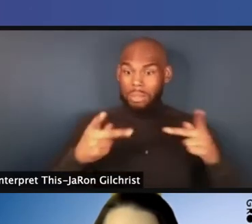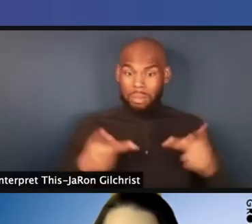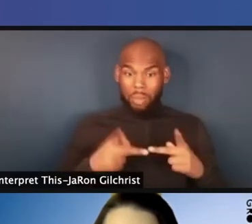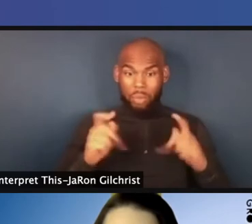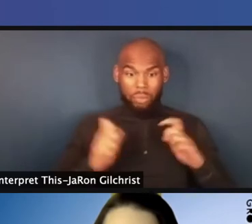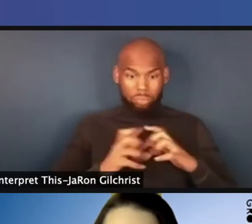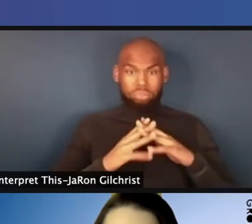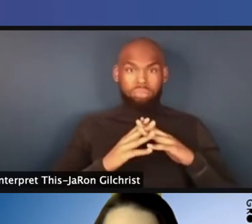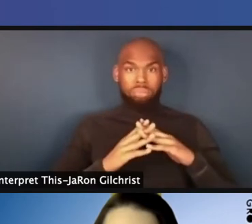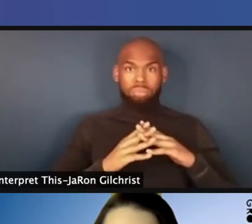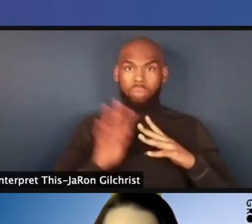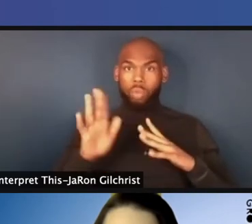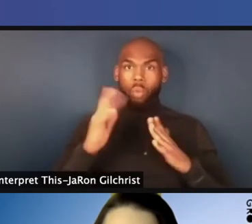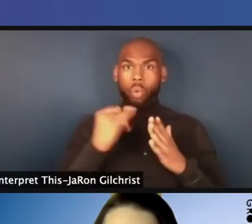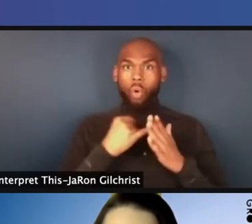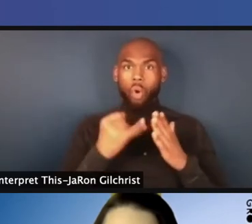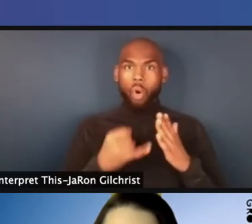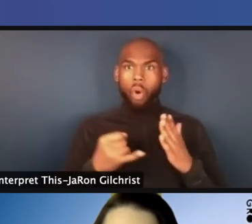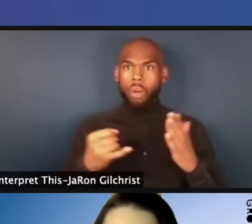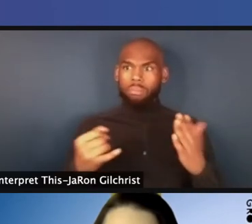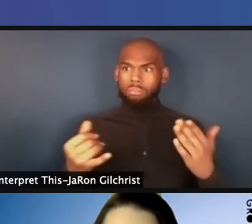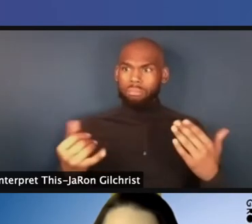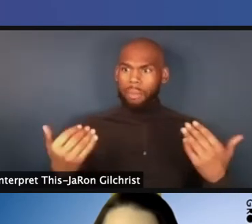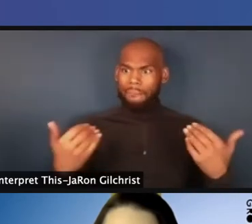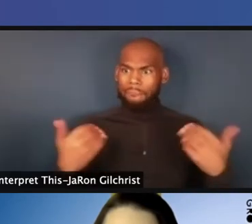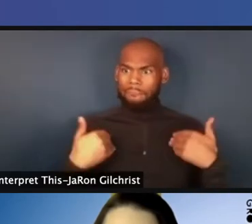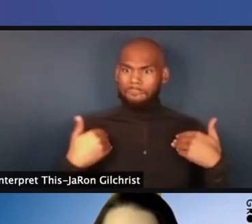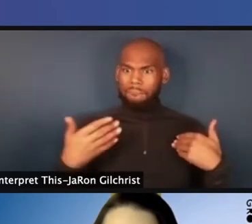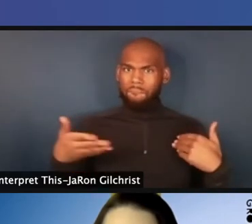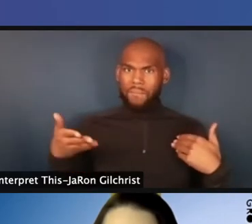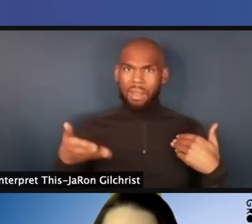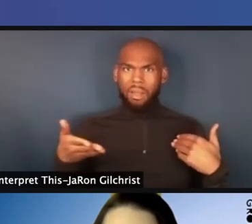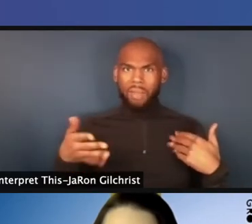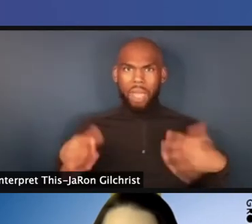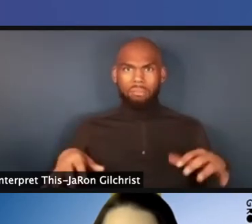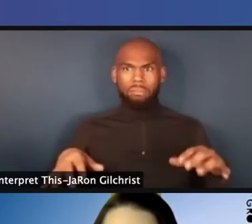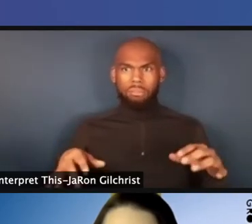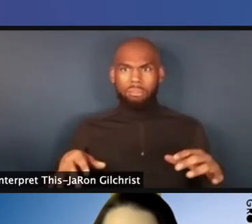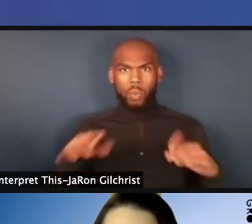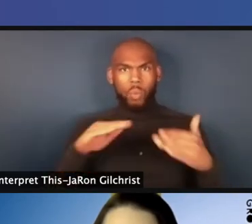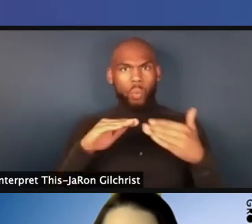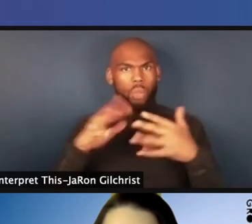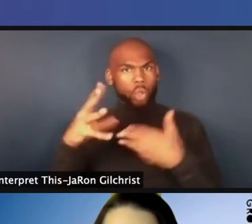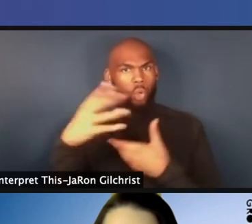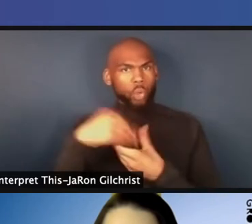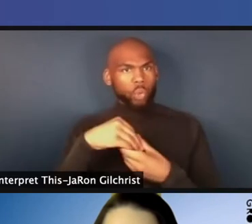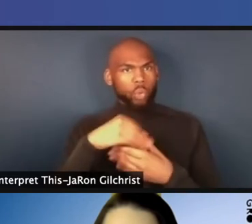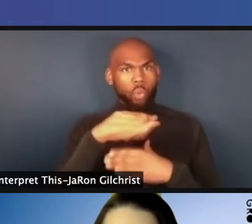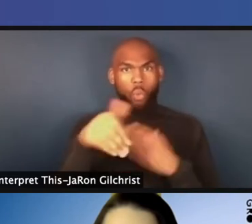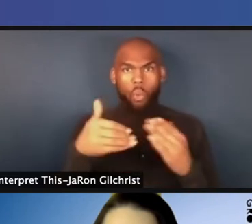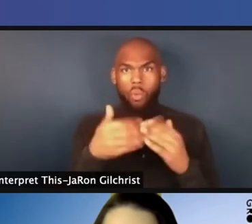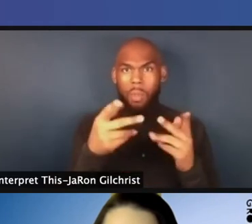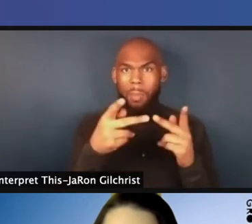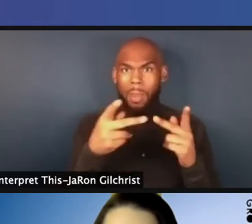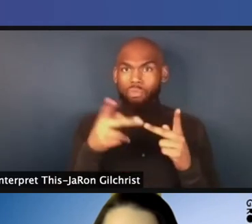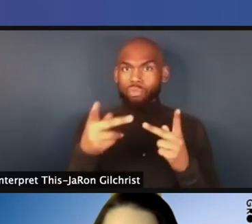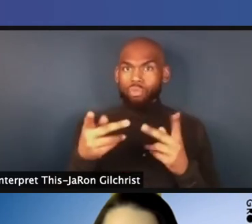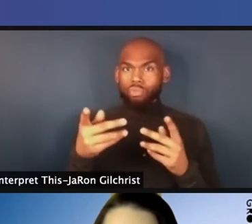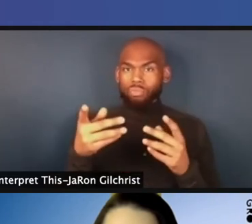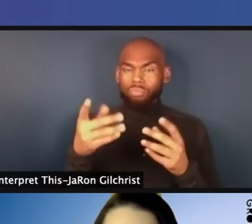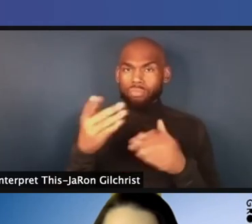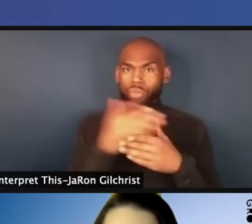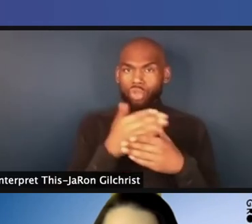that your art occupies. Your community also includes all of those you share resources with. So if your theater